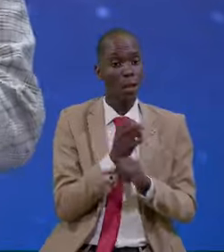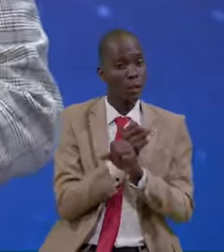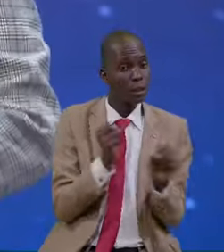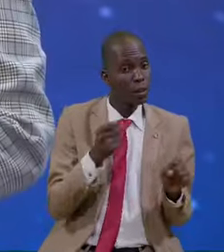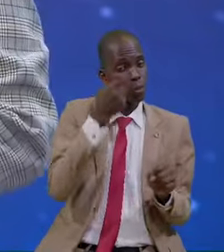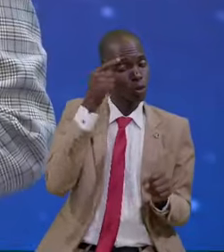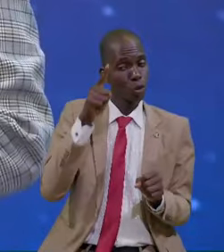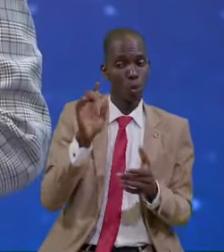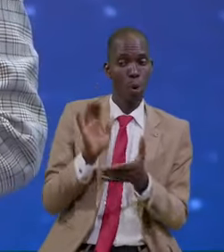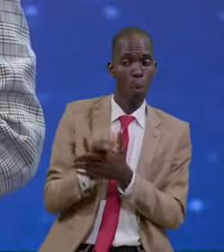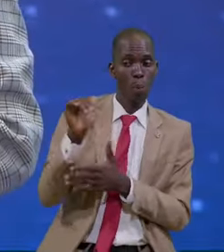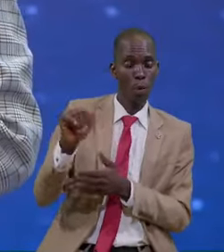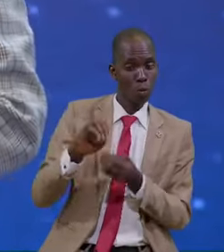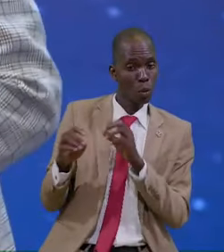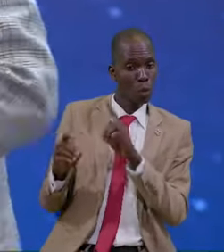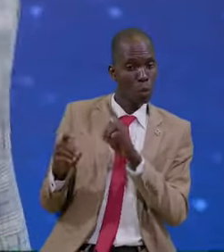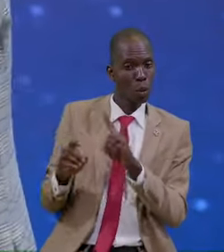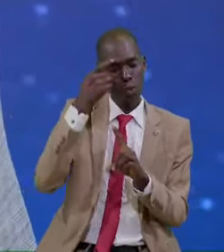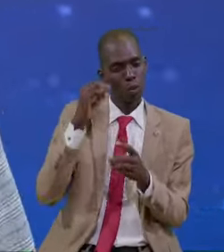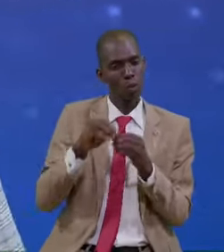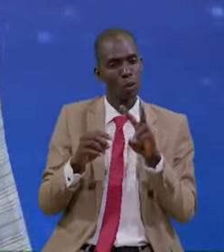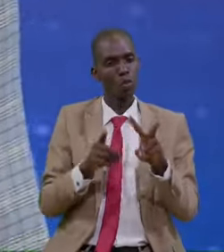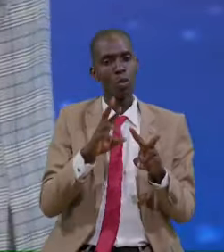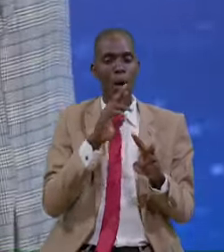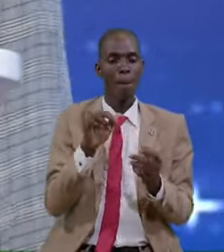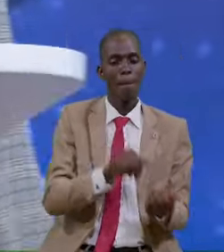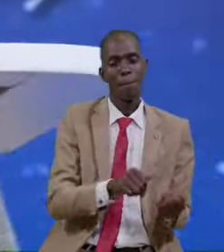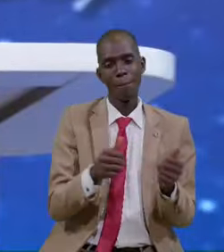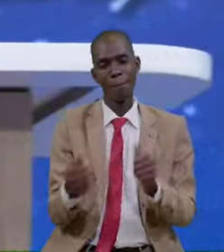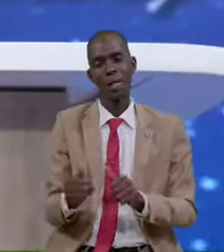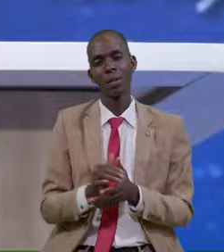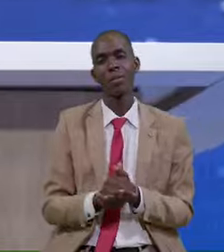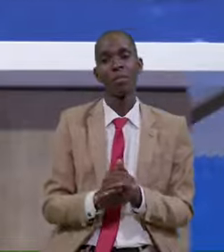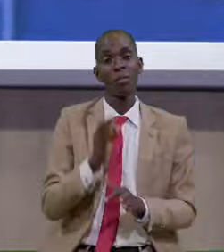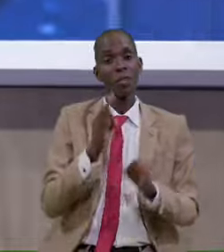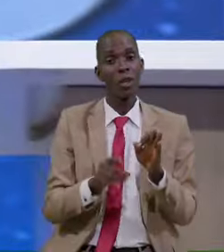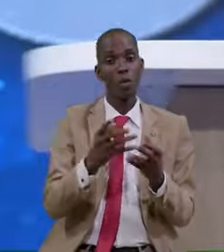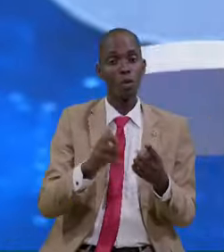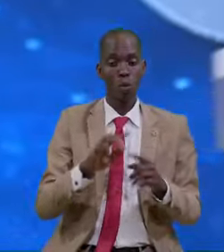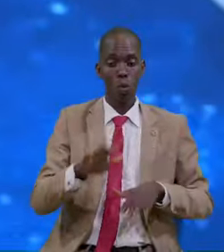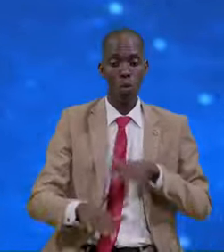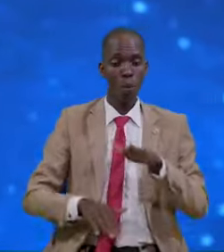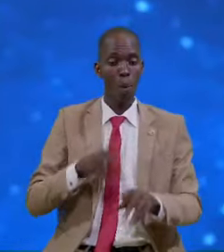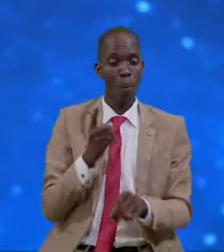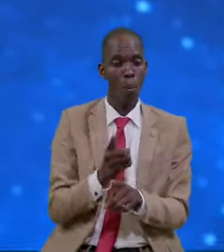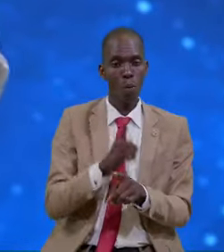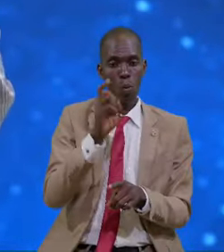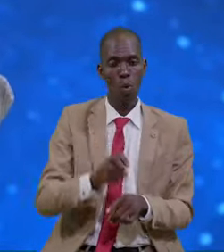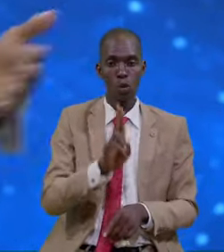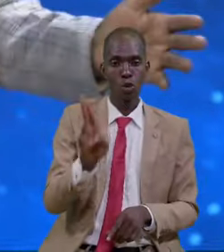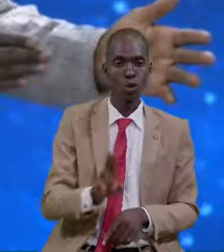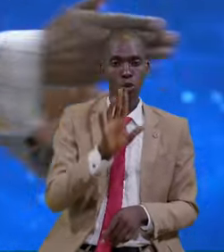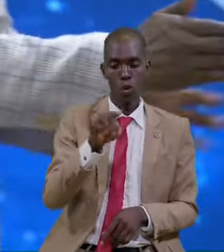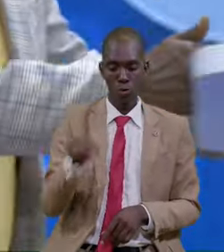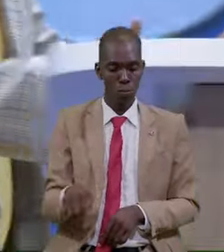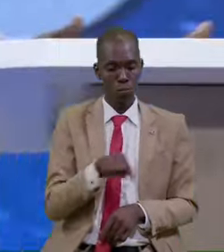and because you are baptized. But, you know, if you're going to walk straight, you use your two legs, one, two, one,